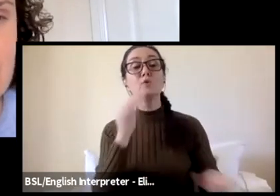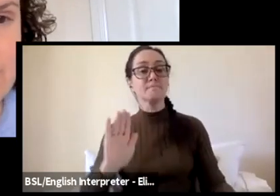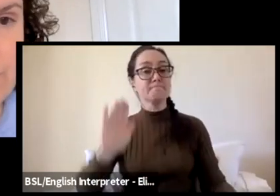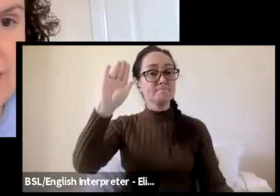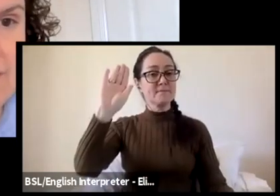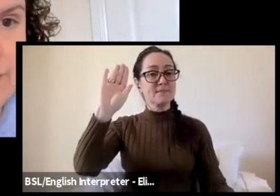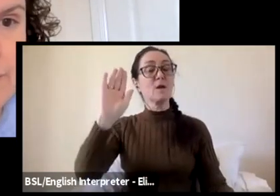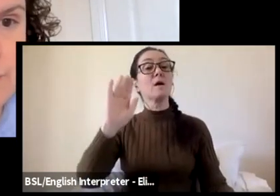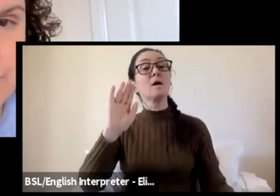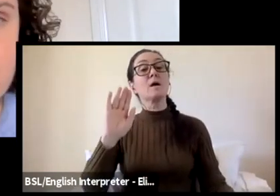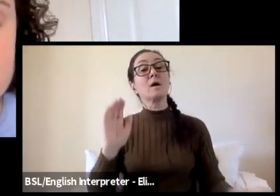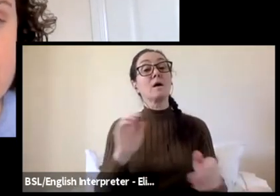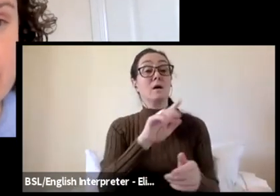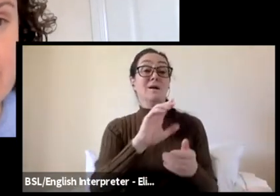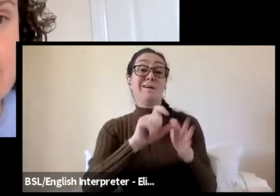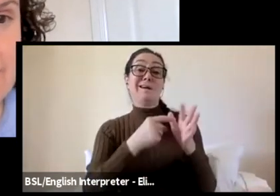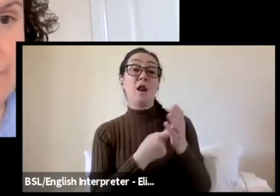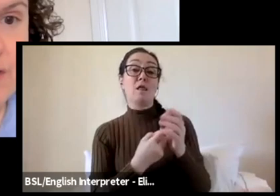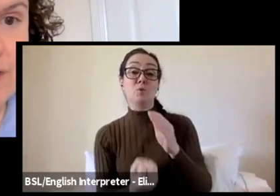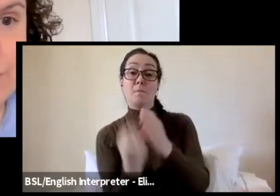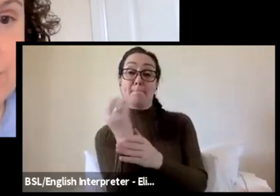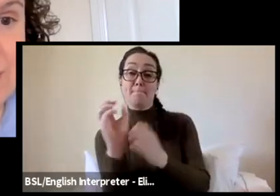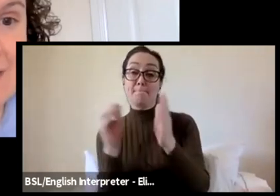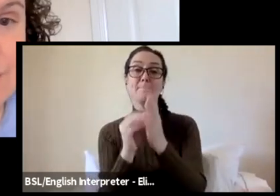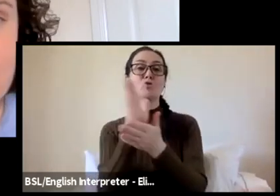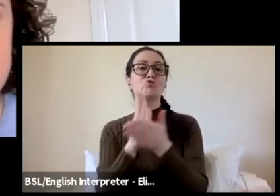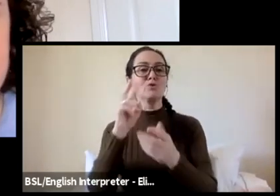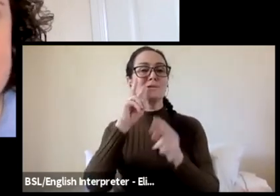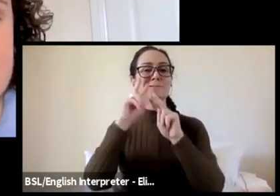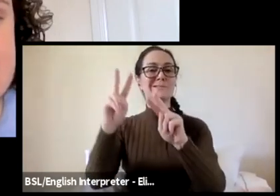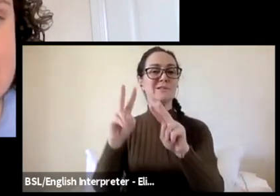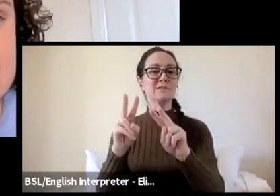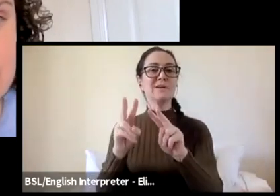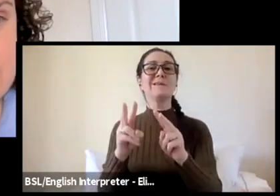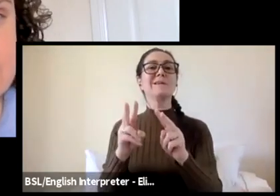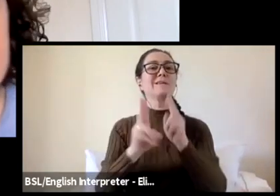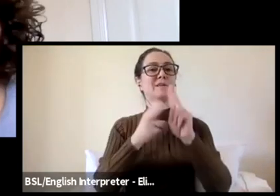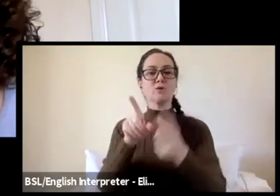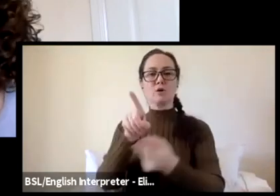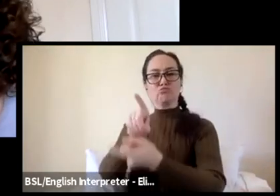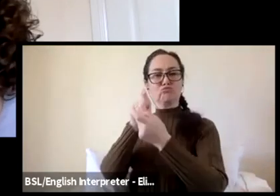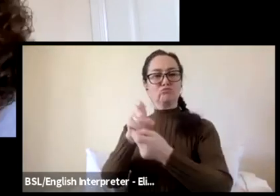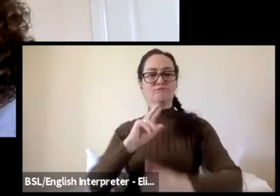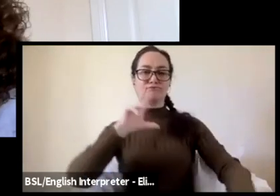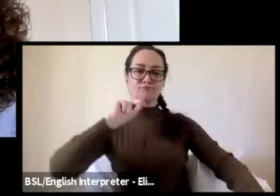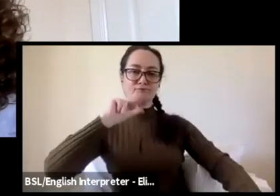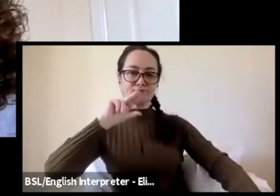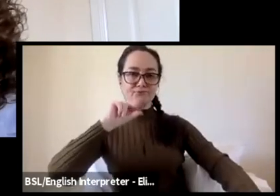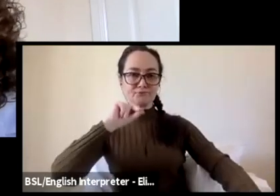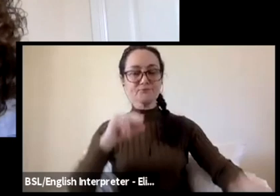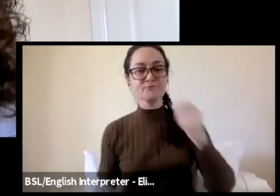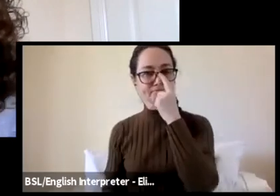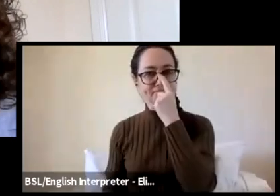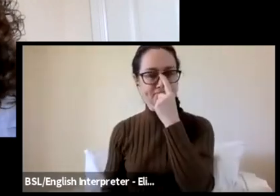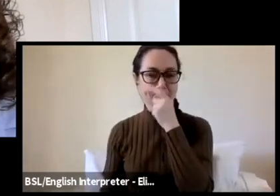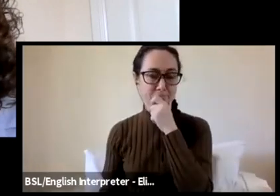function, and my colleague Carolyn will be able to pop you on screen so that we can see your question, and the BSL interpreters can convey that to our